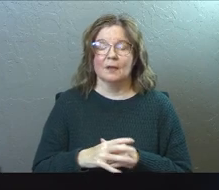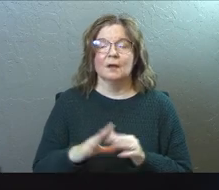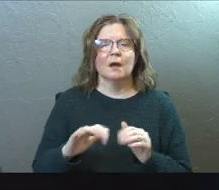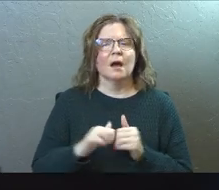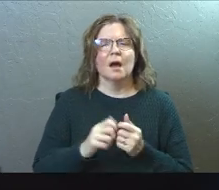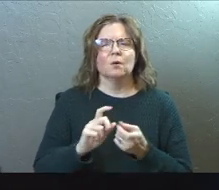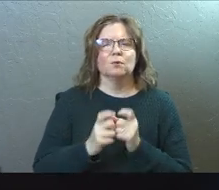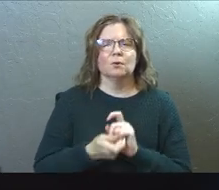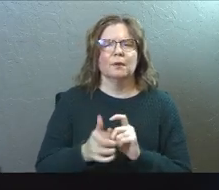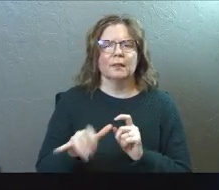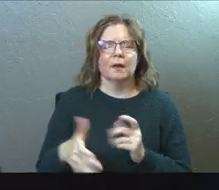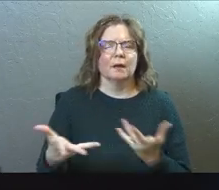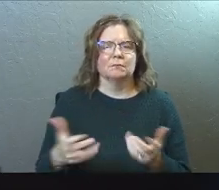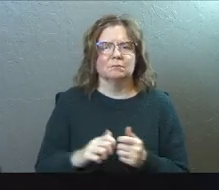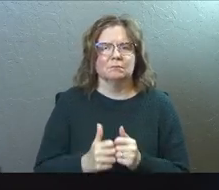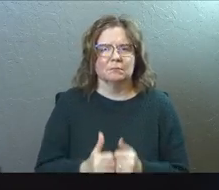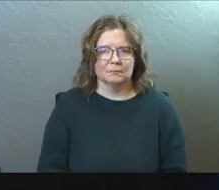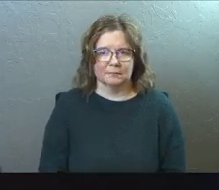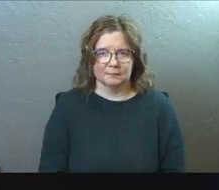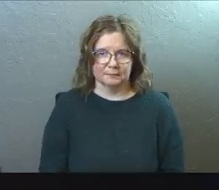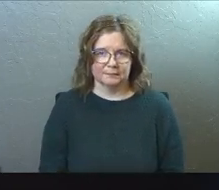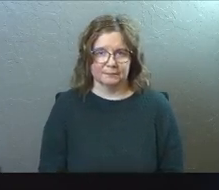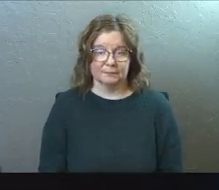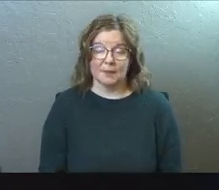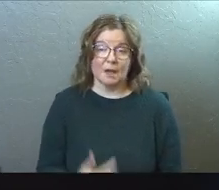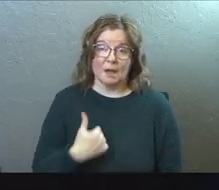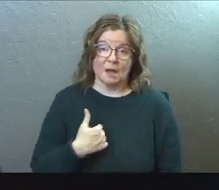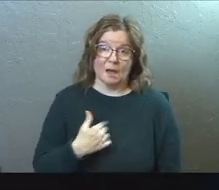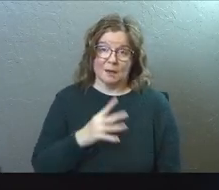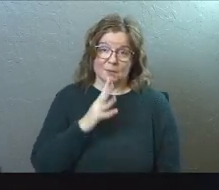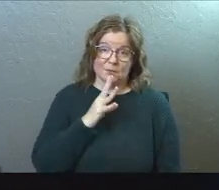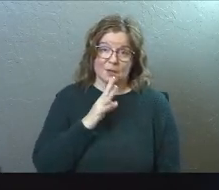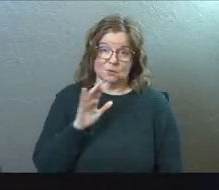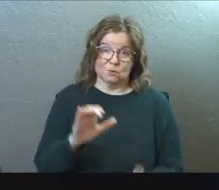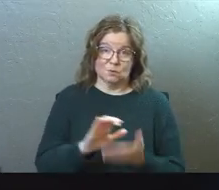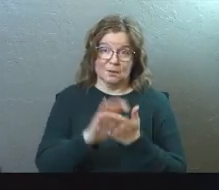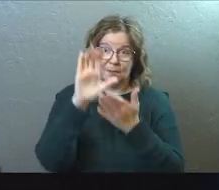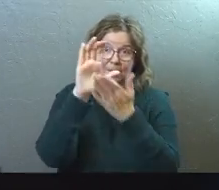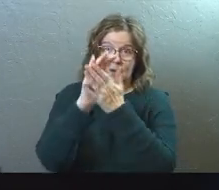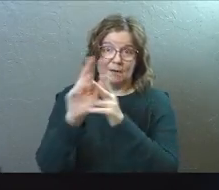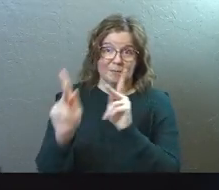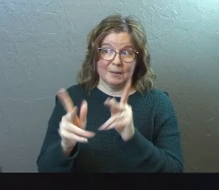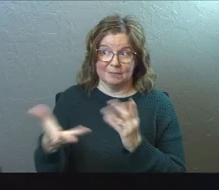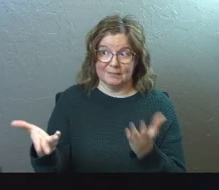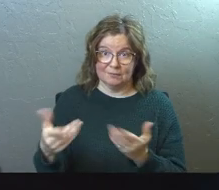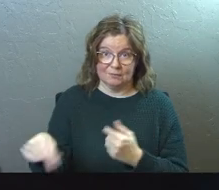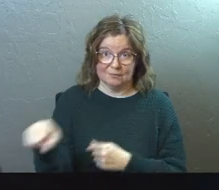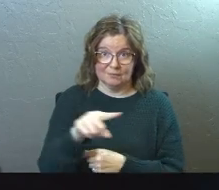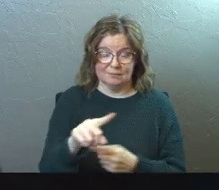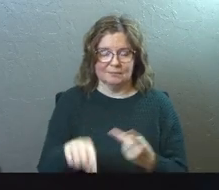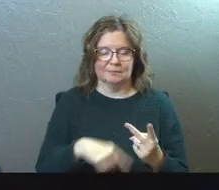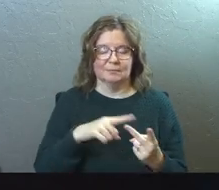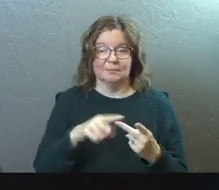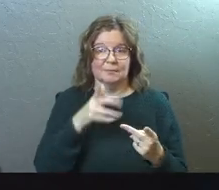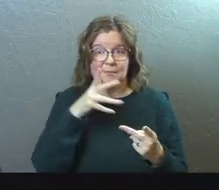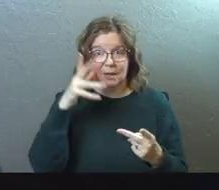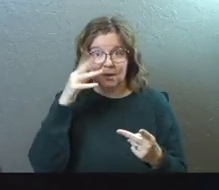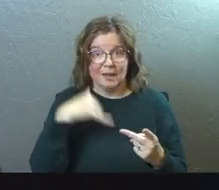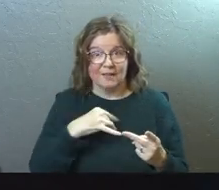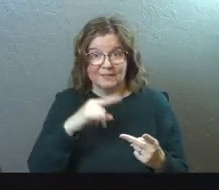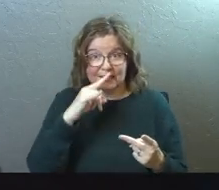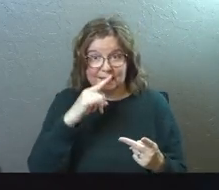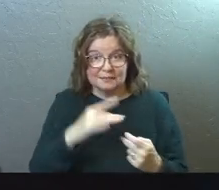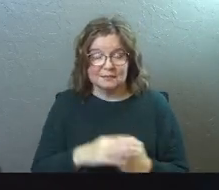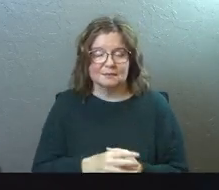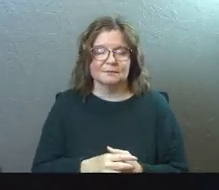So how do we change that? And I'm talking to the married couples here. I'm talking to the parents that have got